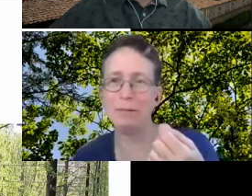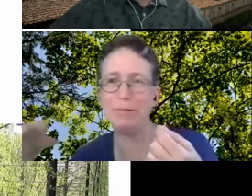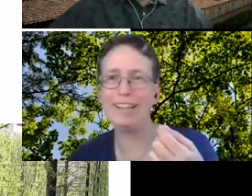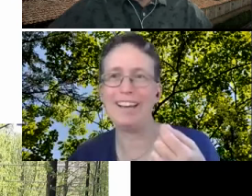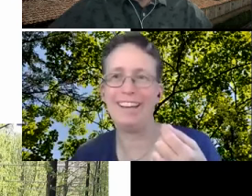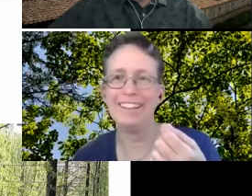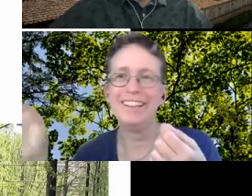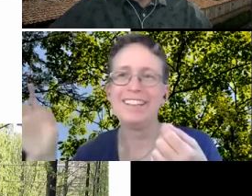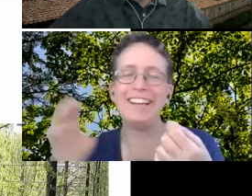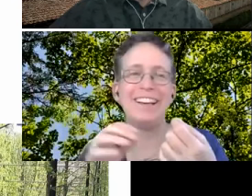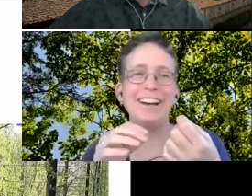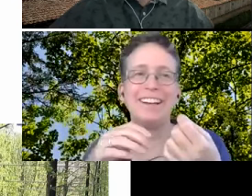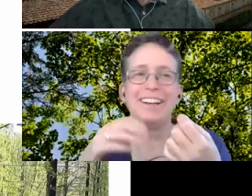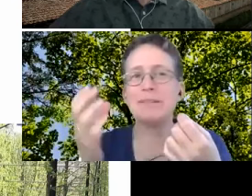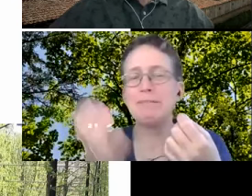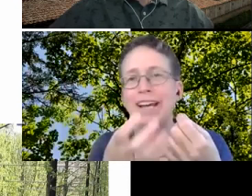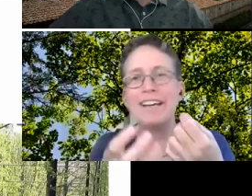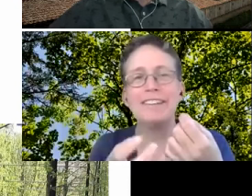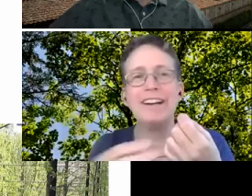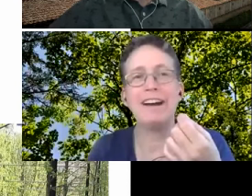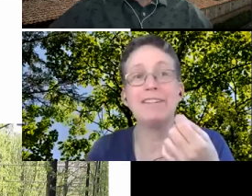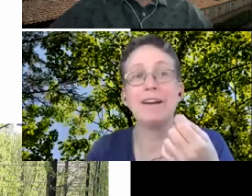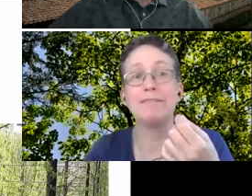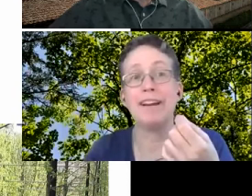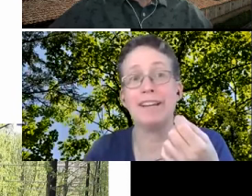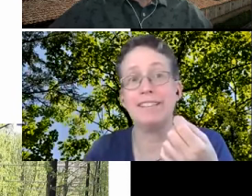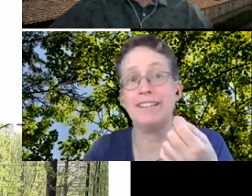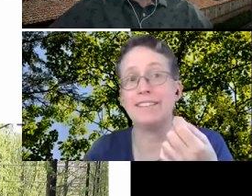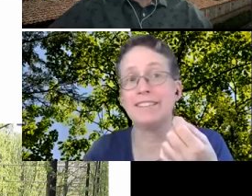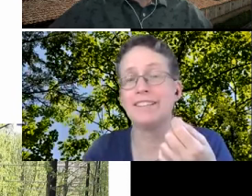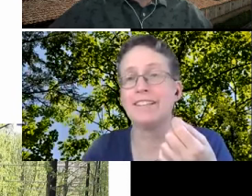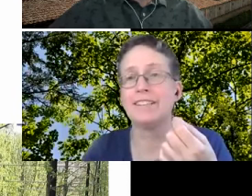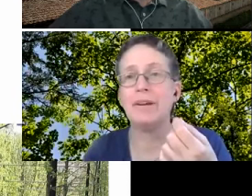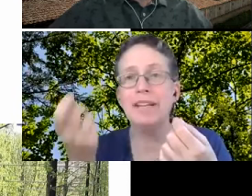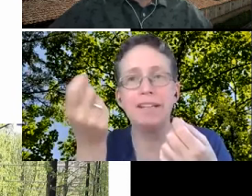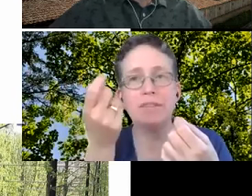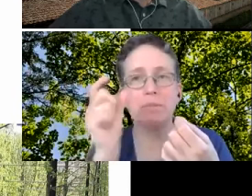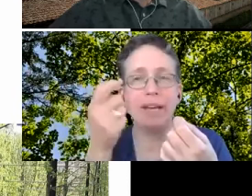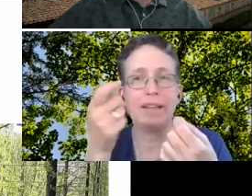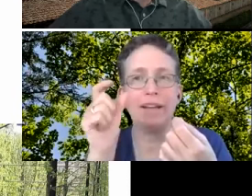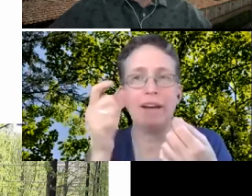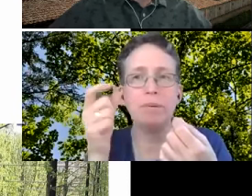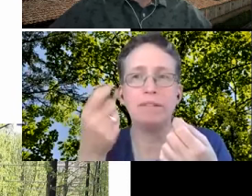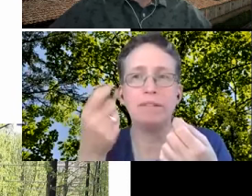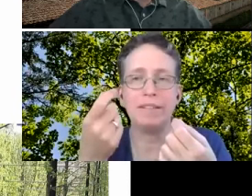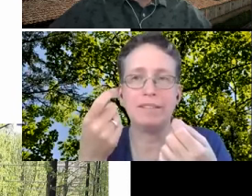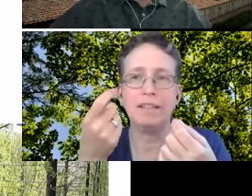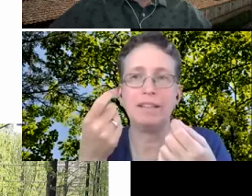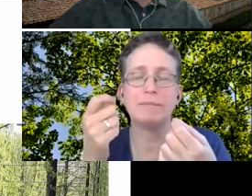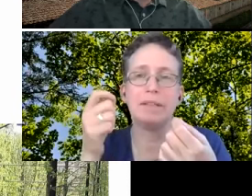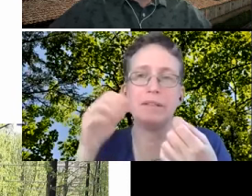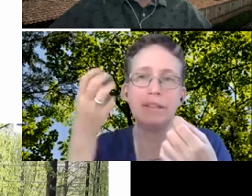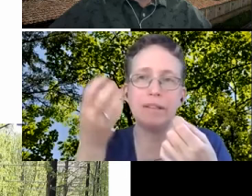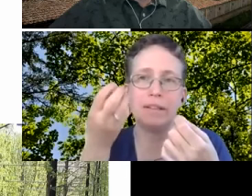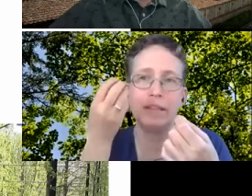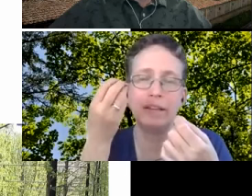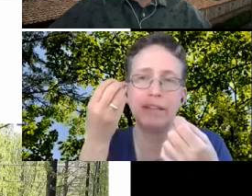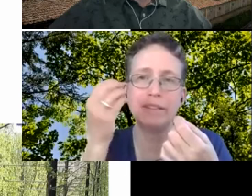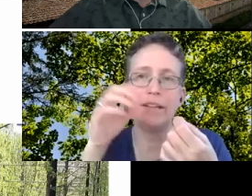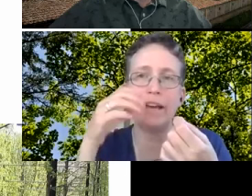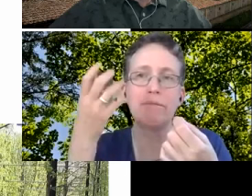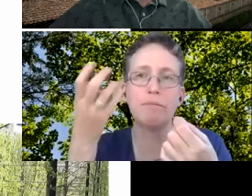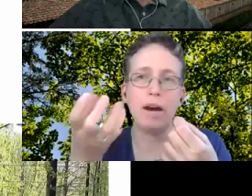surrounding Montpellier, the plants out there have a lot of flying seeds. So any individual plant can have both of these seeds, but